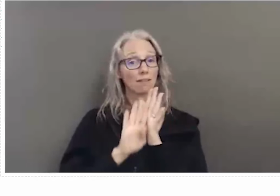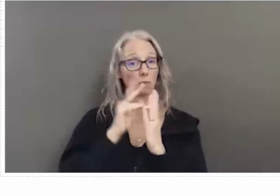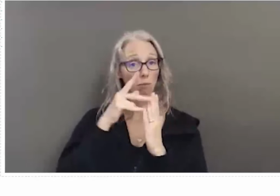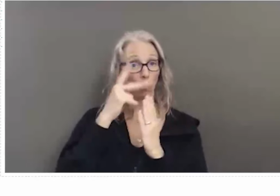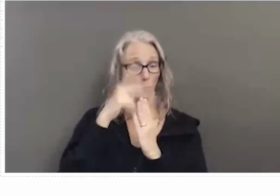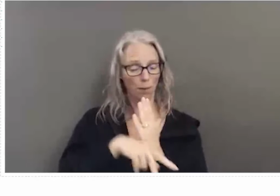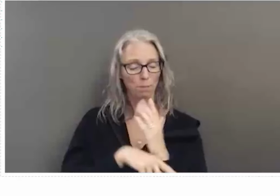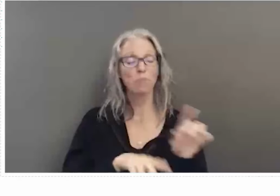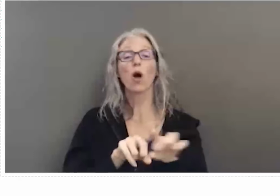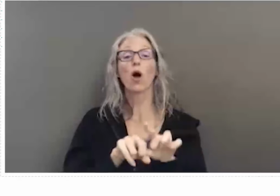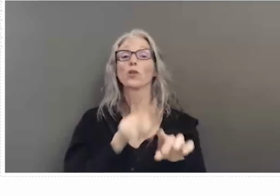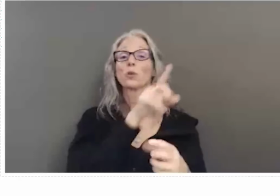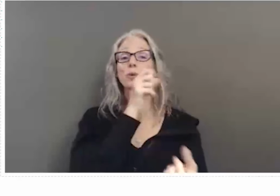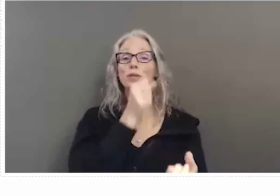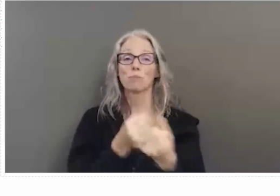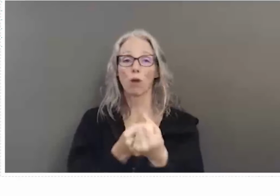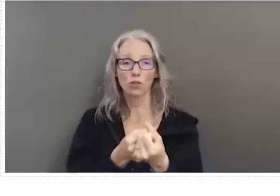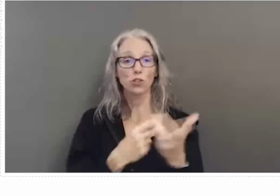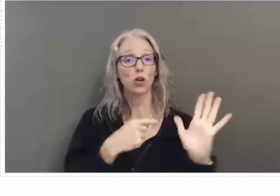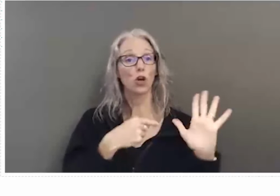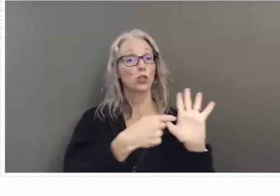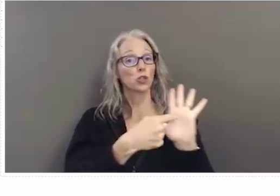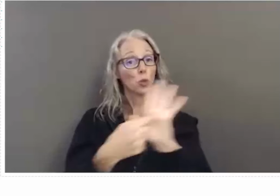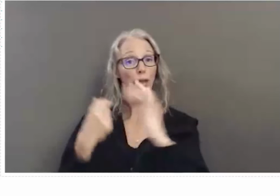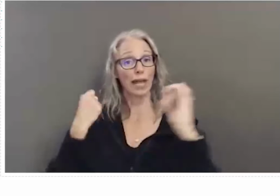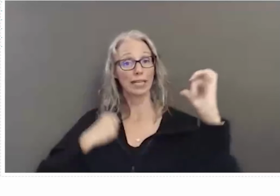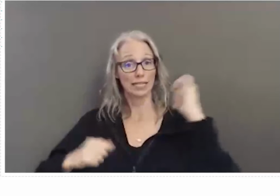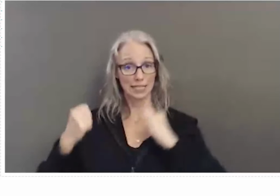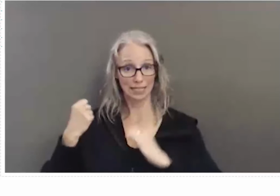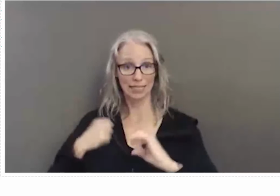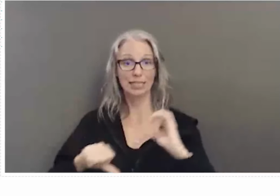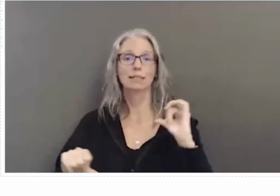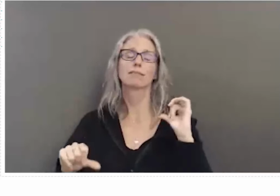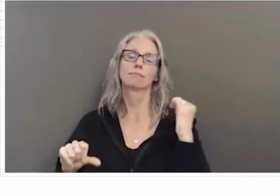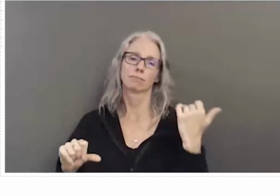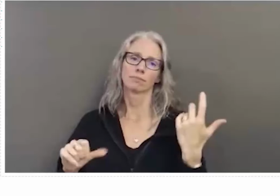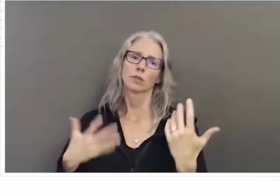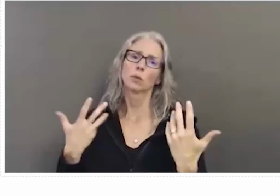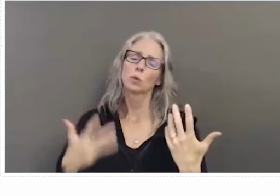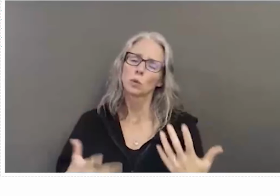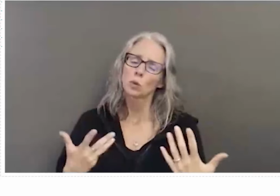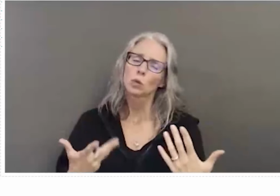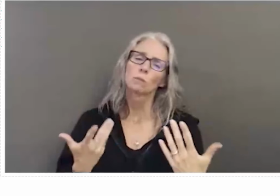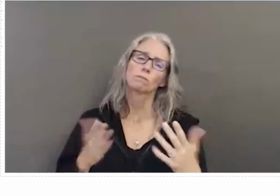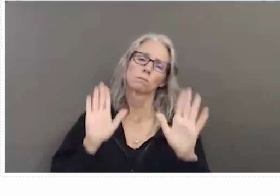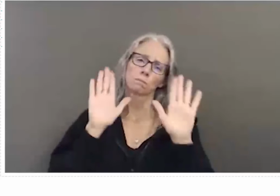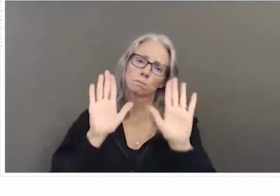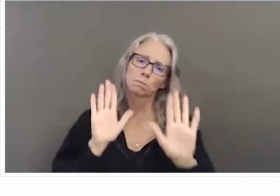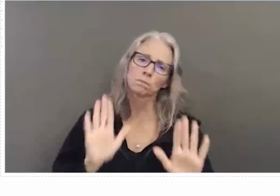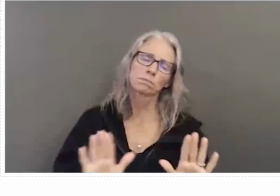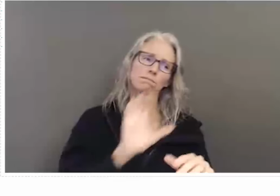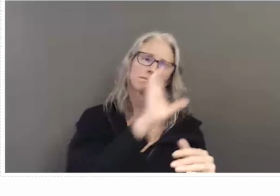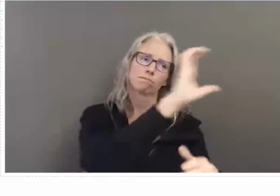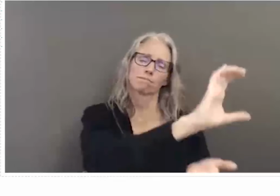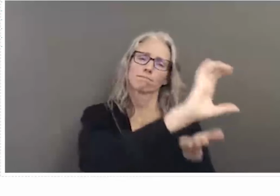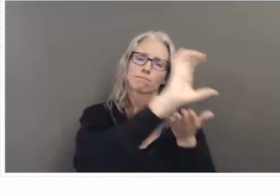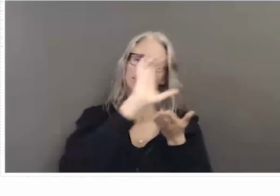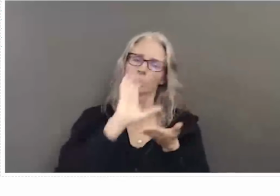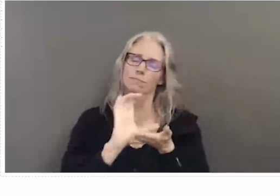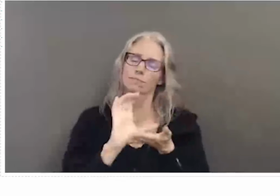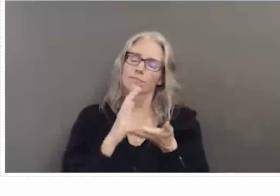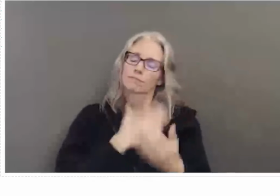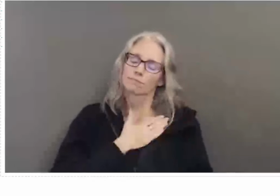showcase with a pretty significant contribution that, of course, we're extremely grateful for. But I'm